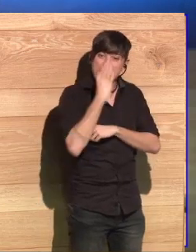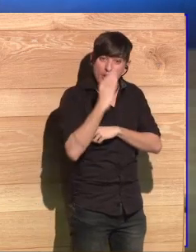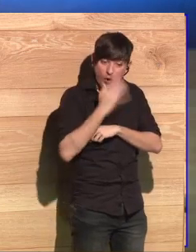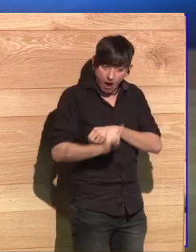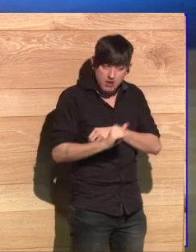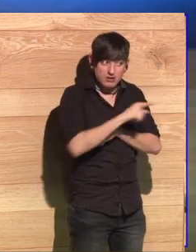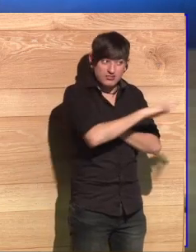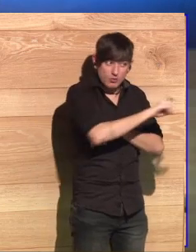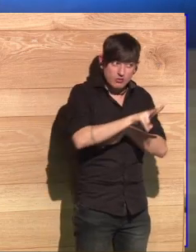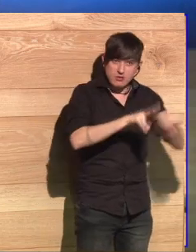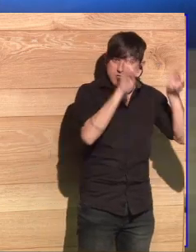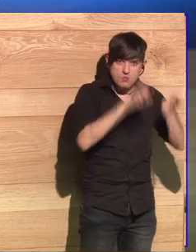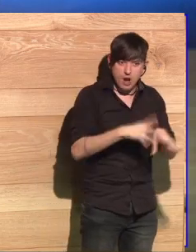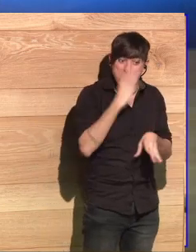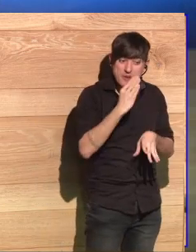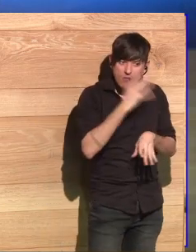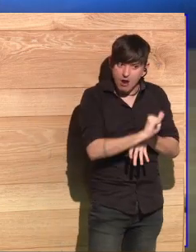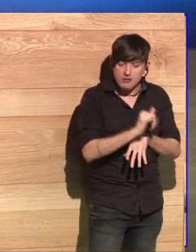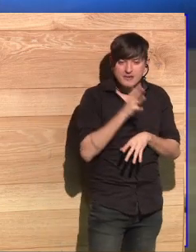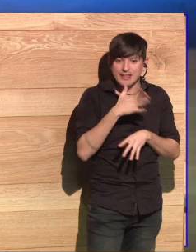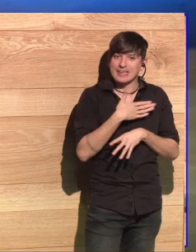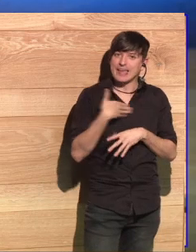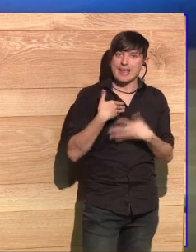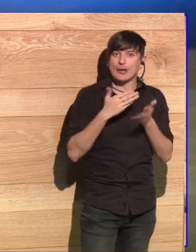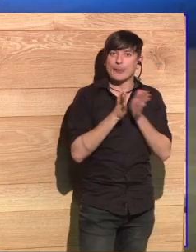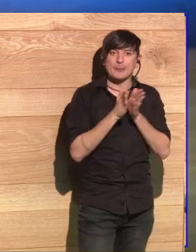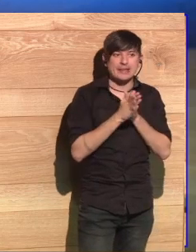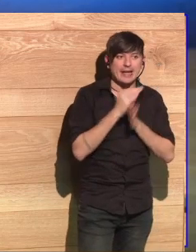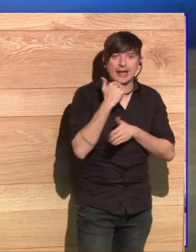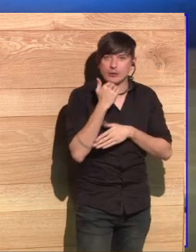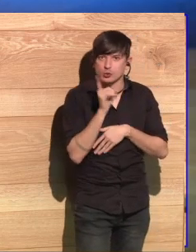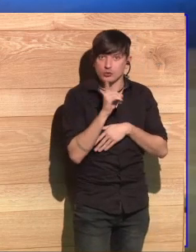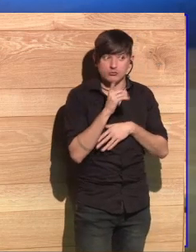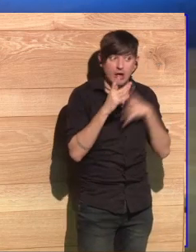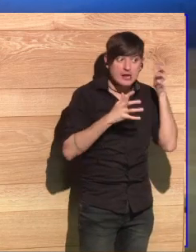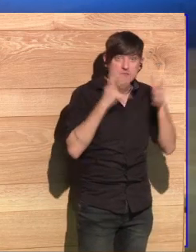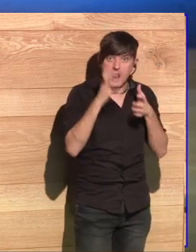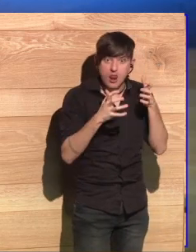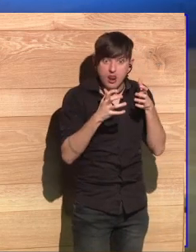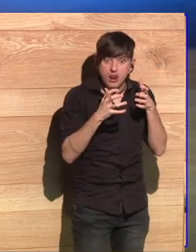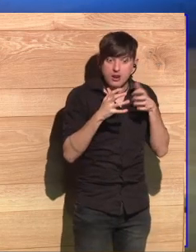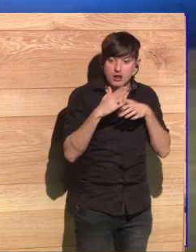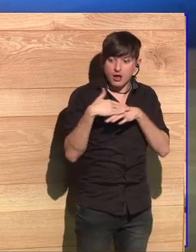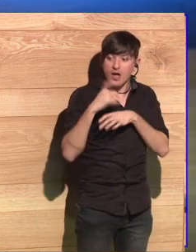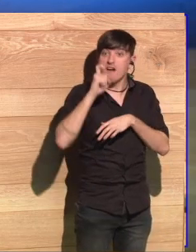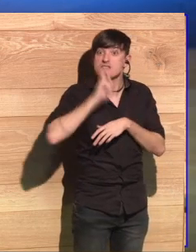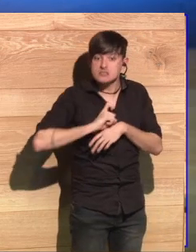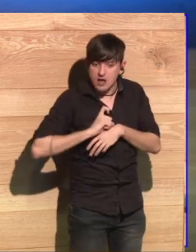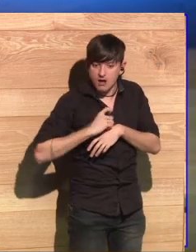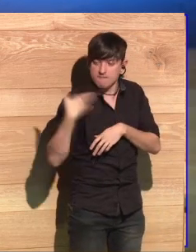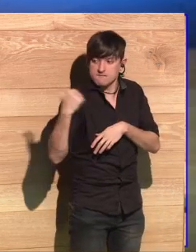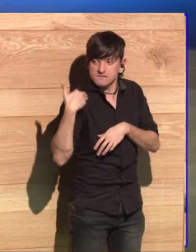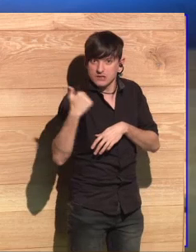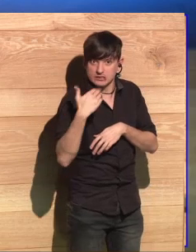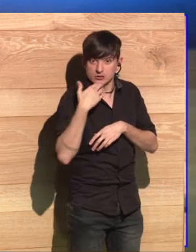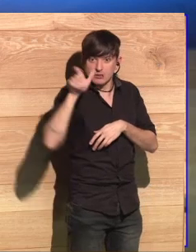they want companionship. They want an animal that will wake them up if someone's coming to steal their bottle of wine